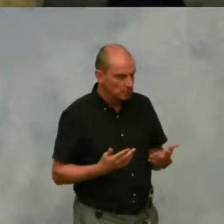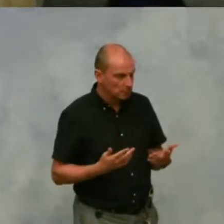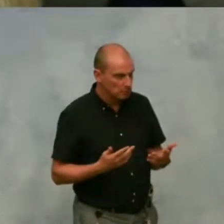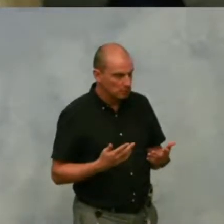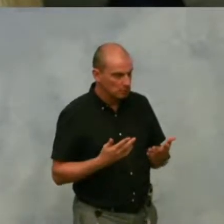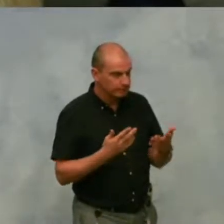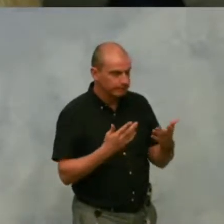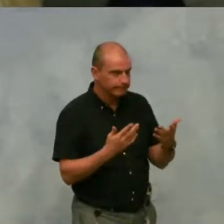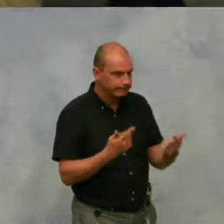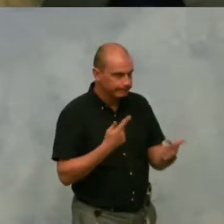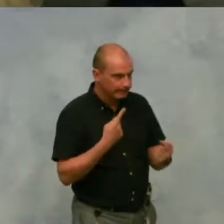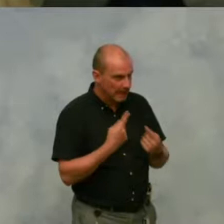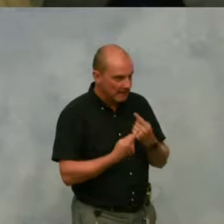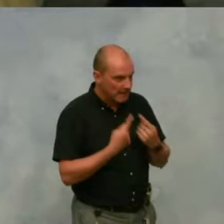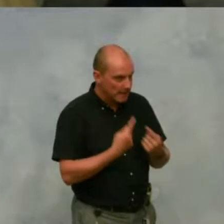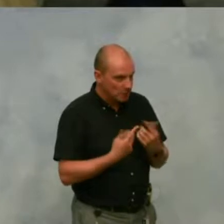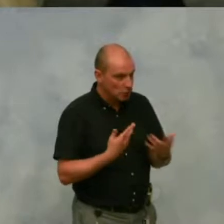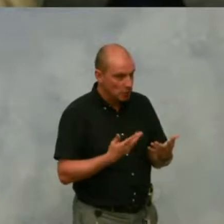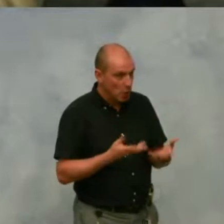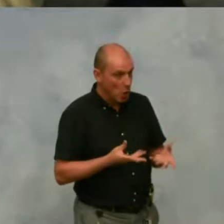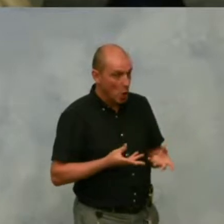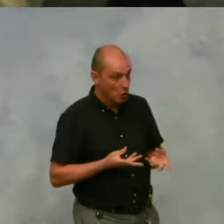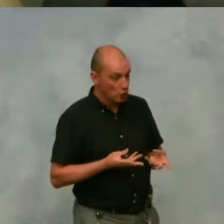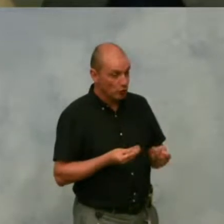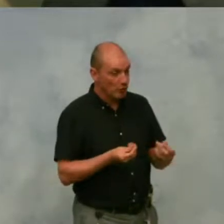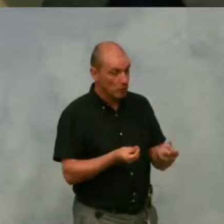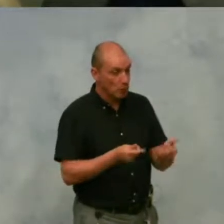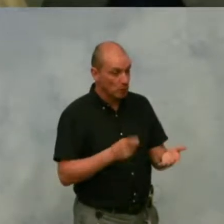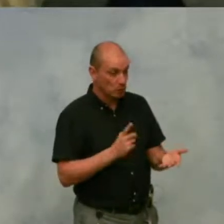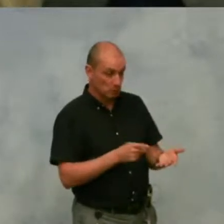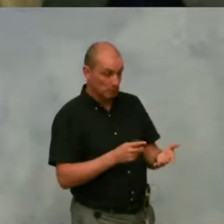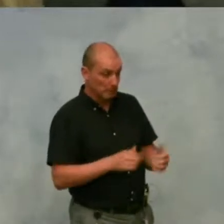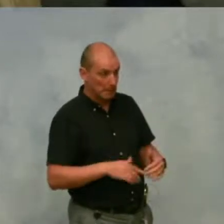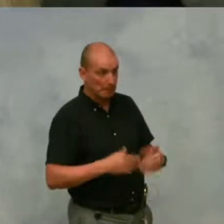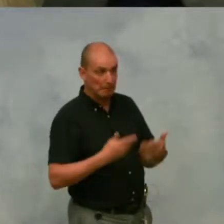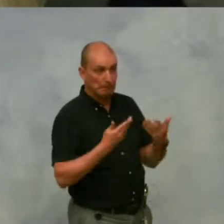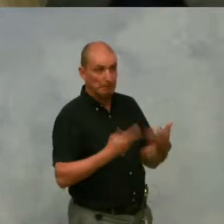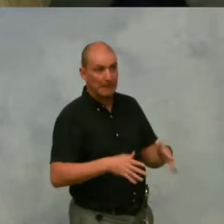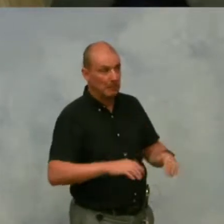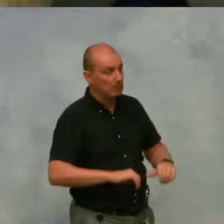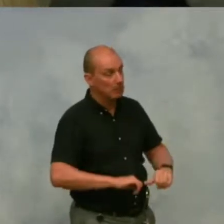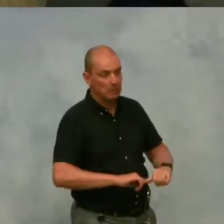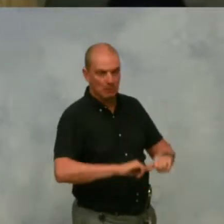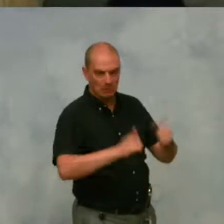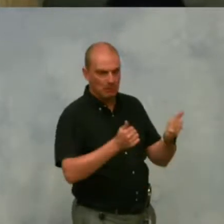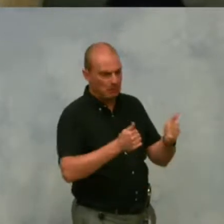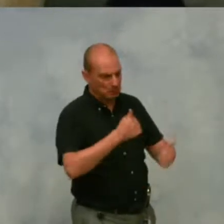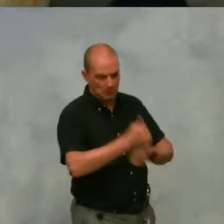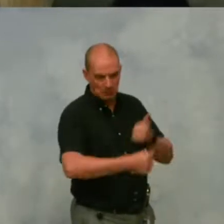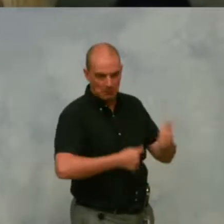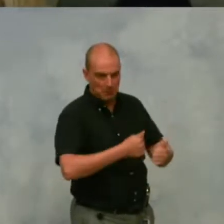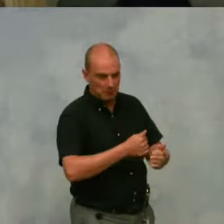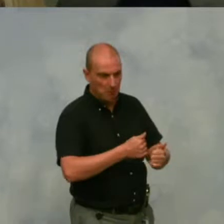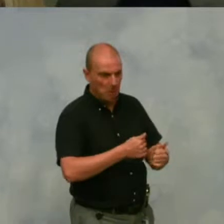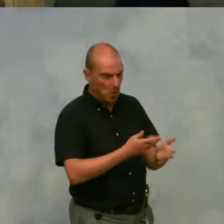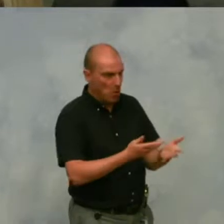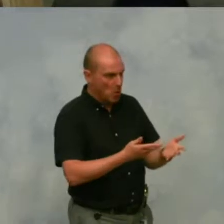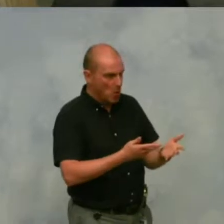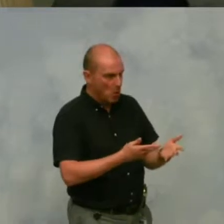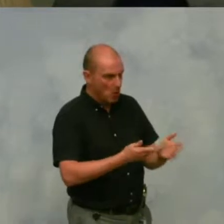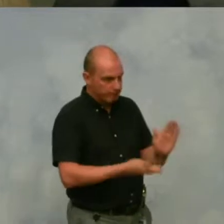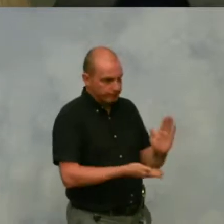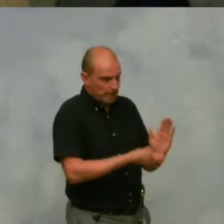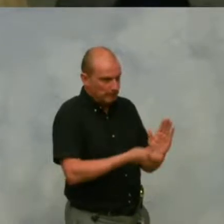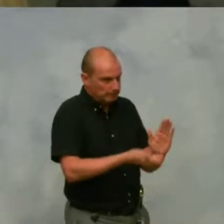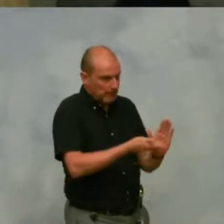an absolutely wonderful inroads into, getting the estate up to date, considering the size of the